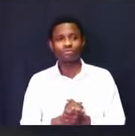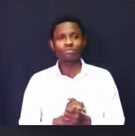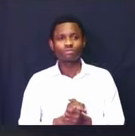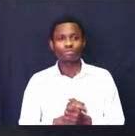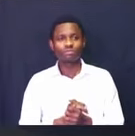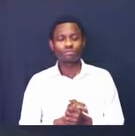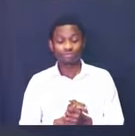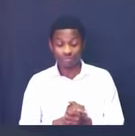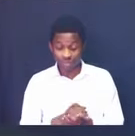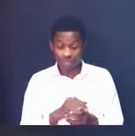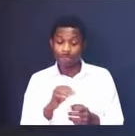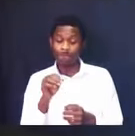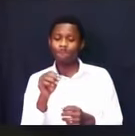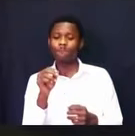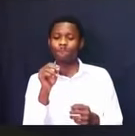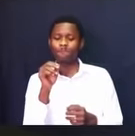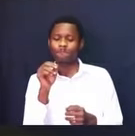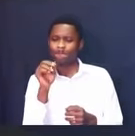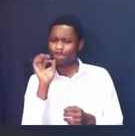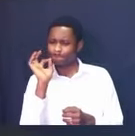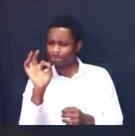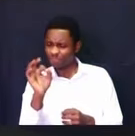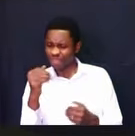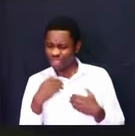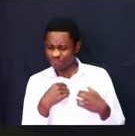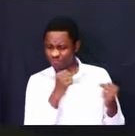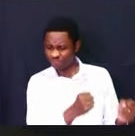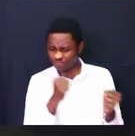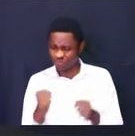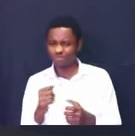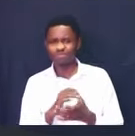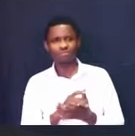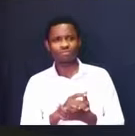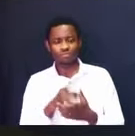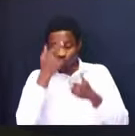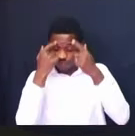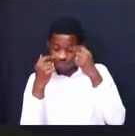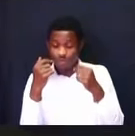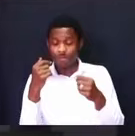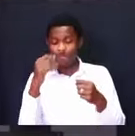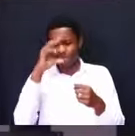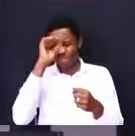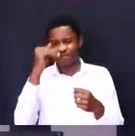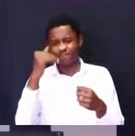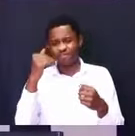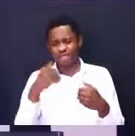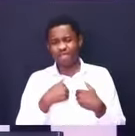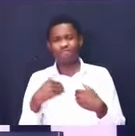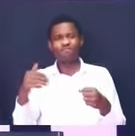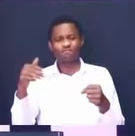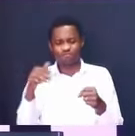we said the okay asemno engosra wone so. You cannot negotiate what I have just said. Want to me anyway anyone no bye bye. Dead